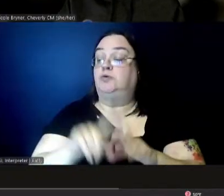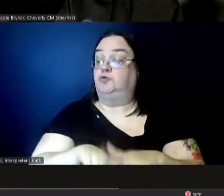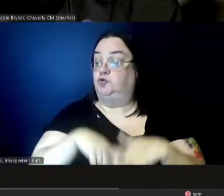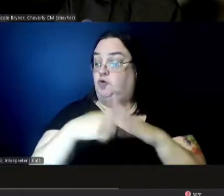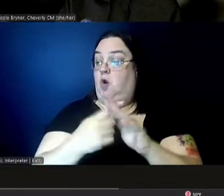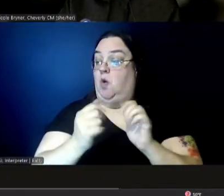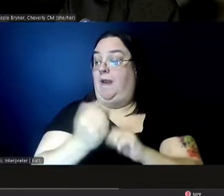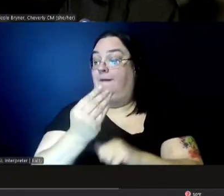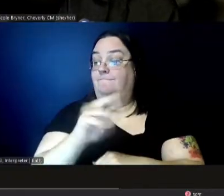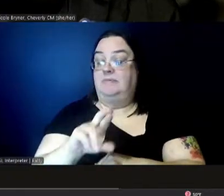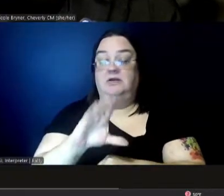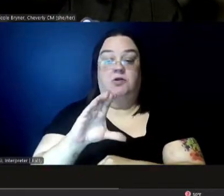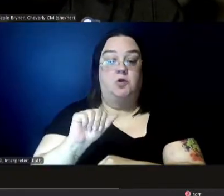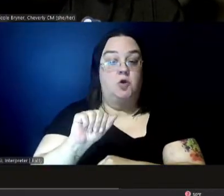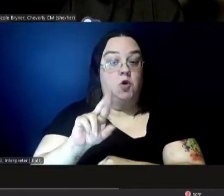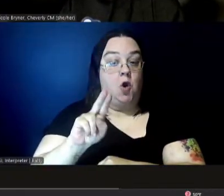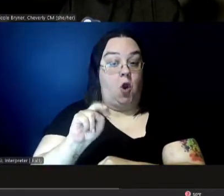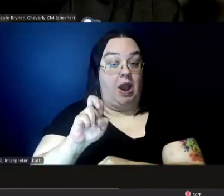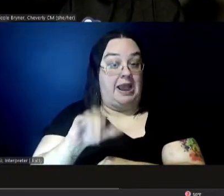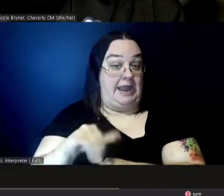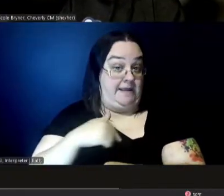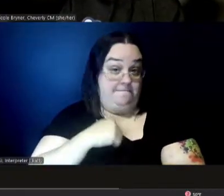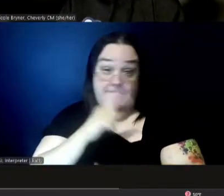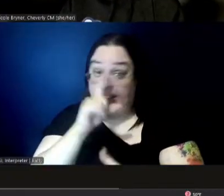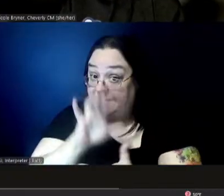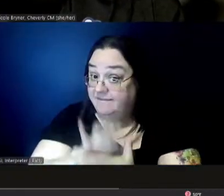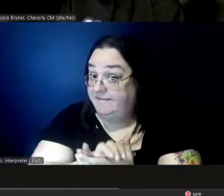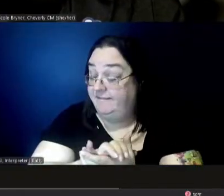Mr. Carney, I believe.